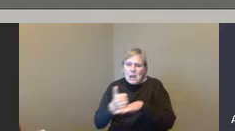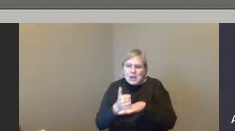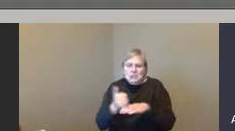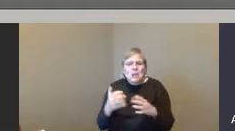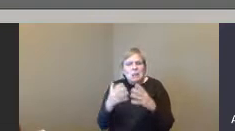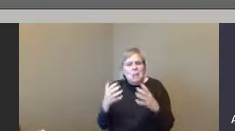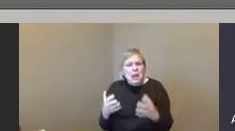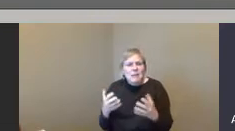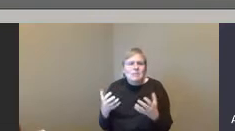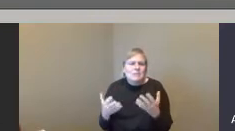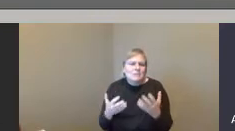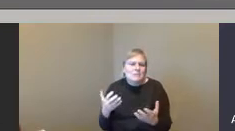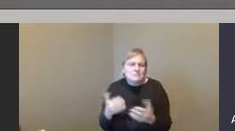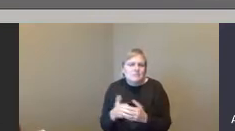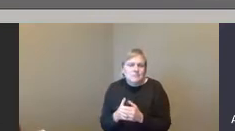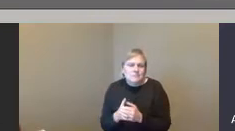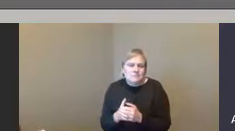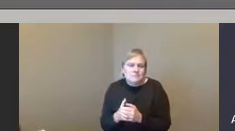of